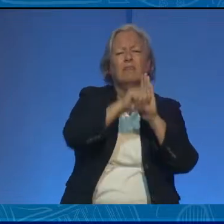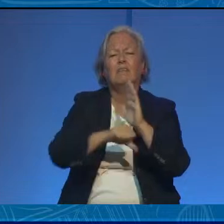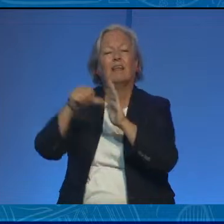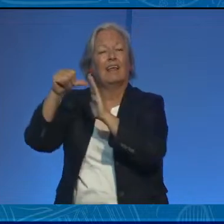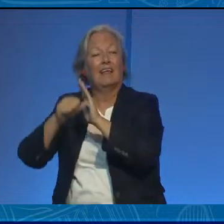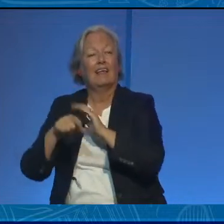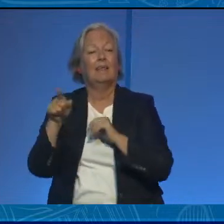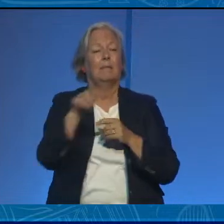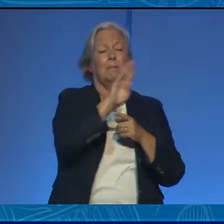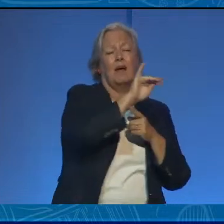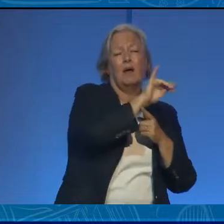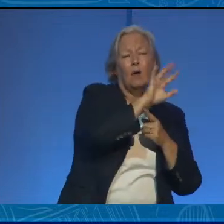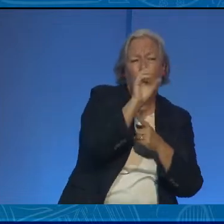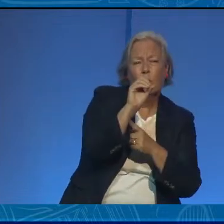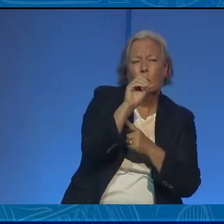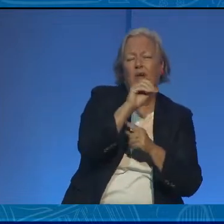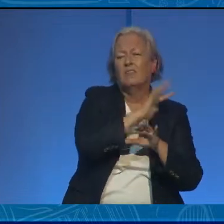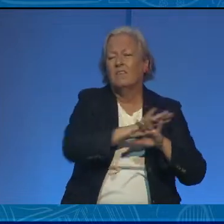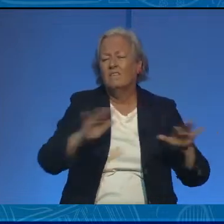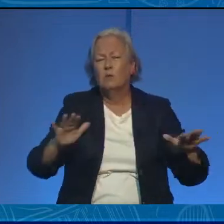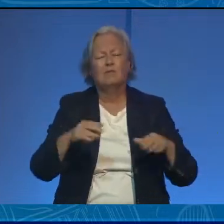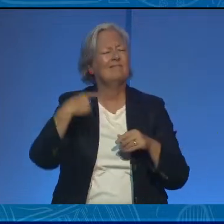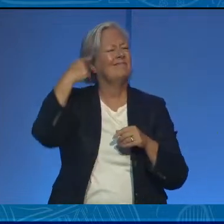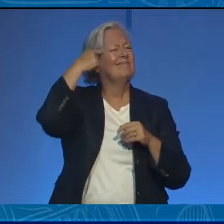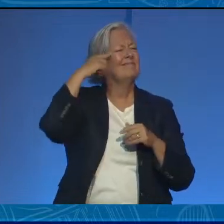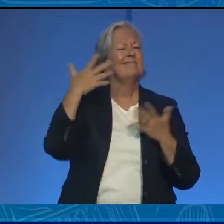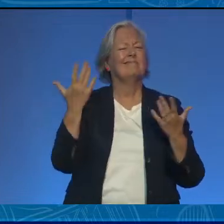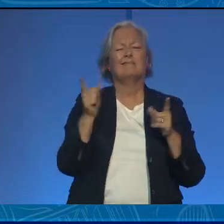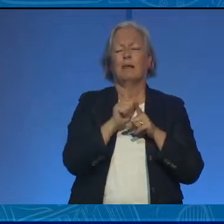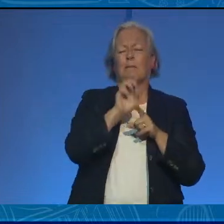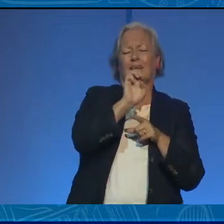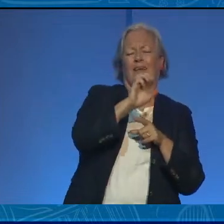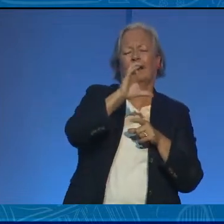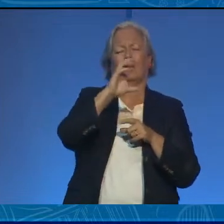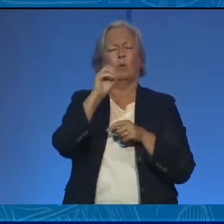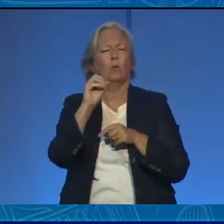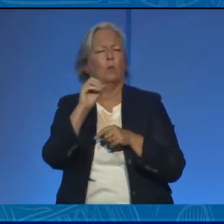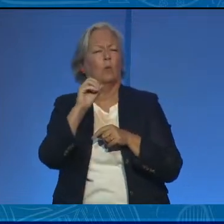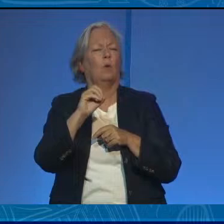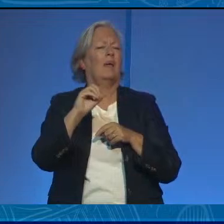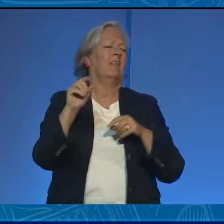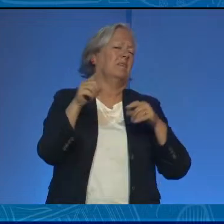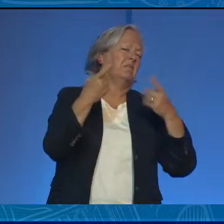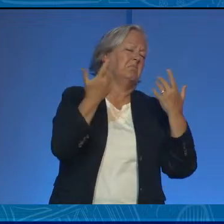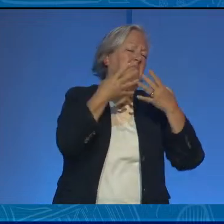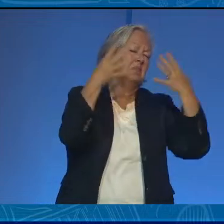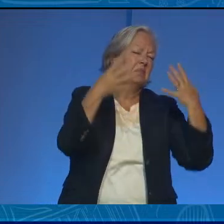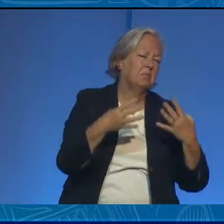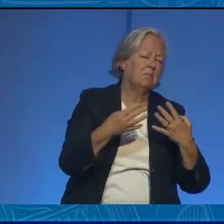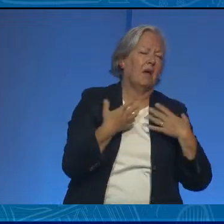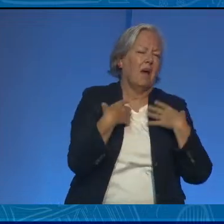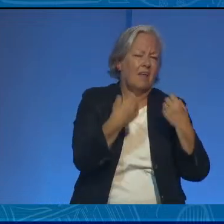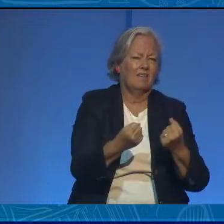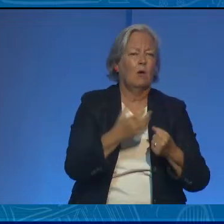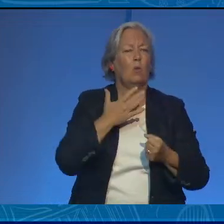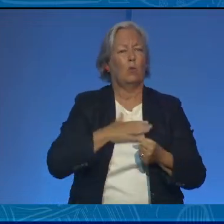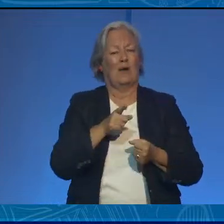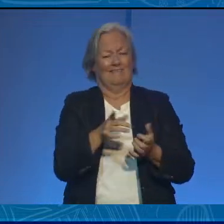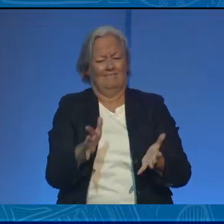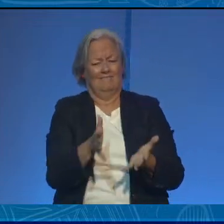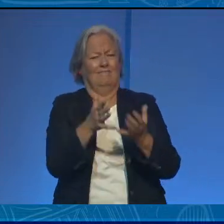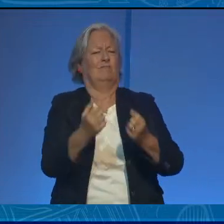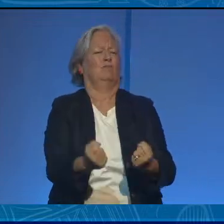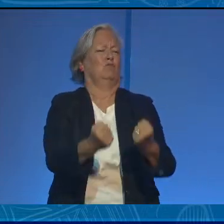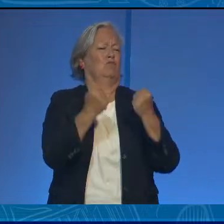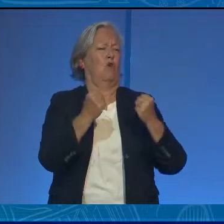biodiversity, nature-based solutions, and ecosystem health and services in building resilience is recognized as